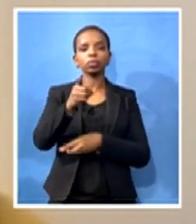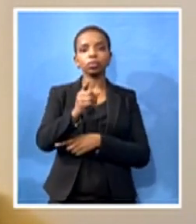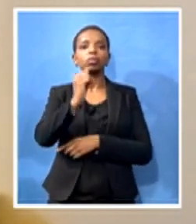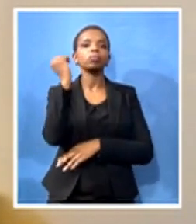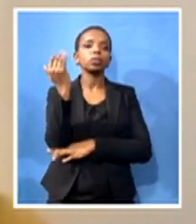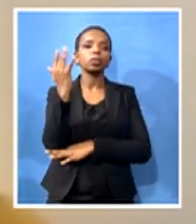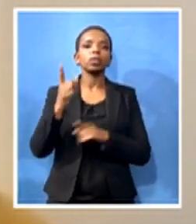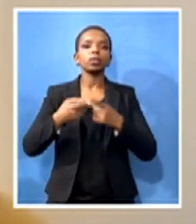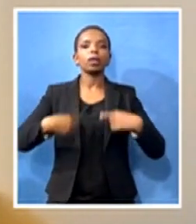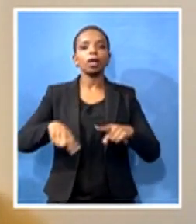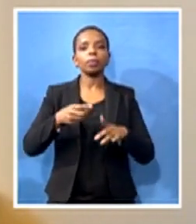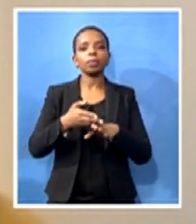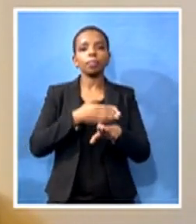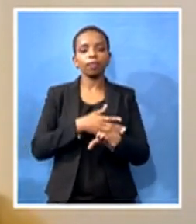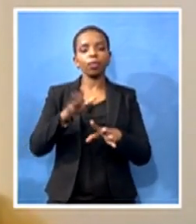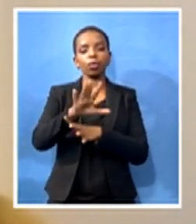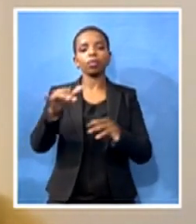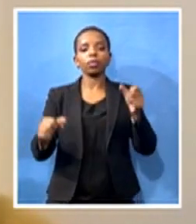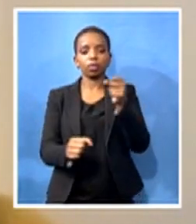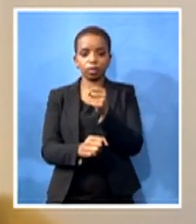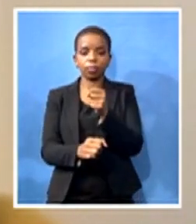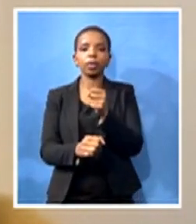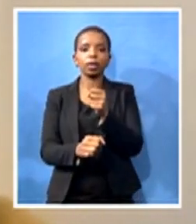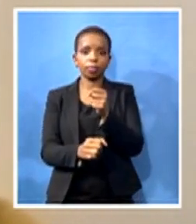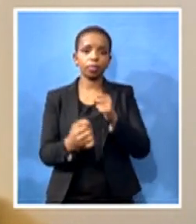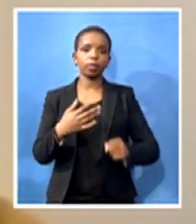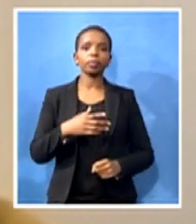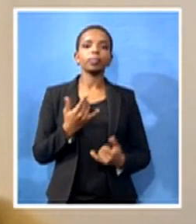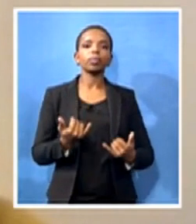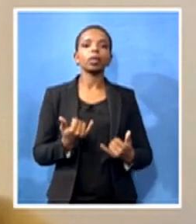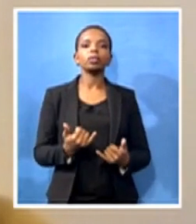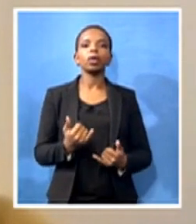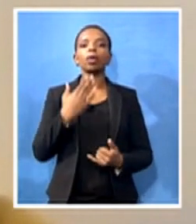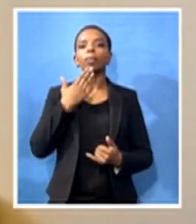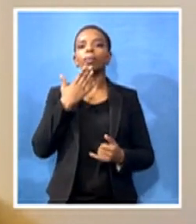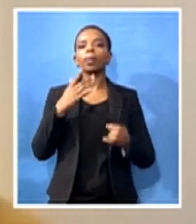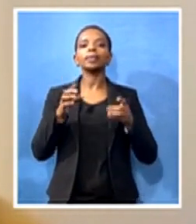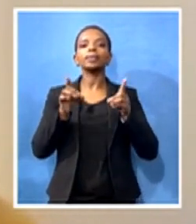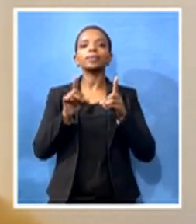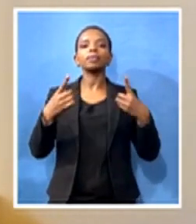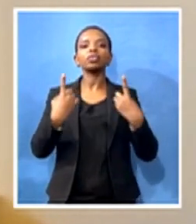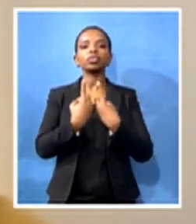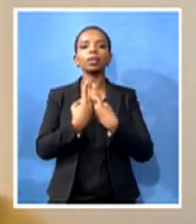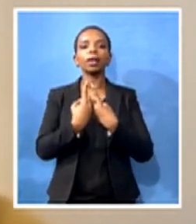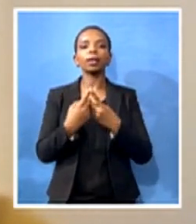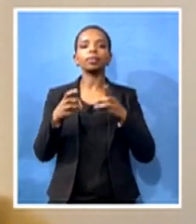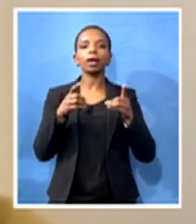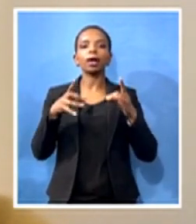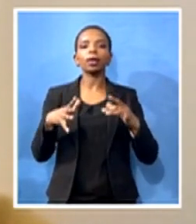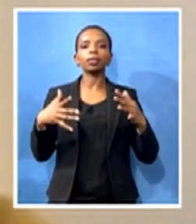by Professor Narnia Bowler-Muller, who's the Divisional Director of the Developmental, Capable and Ethical State Division at the